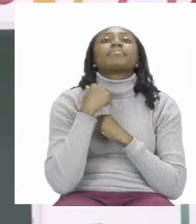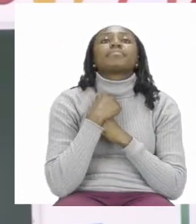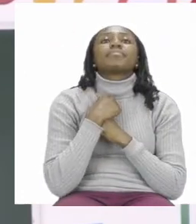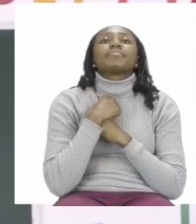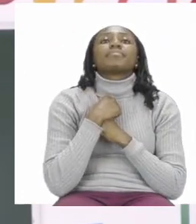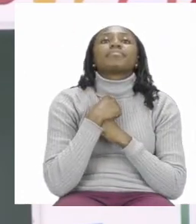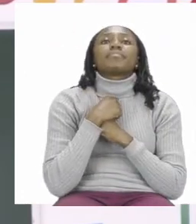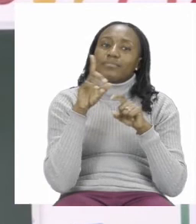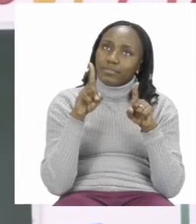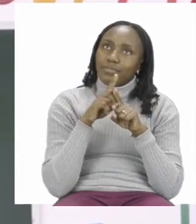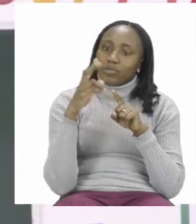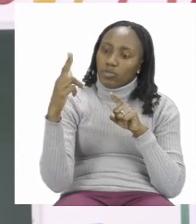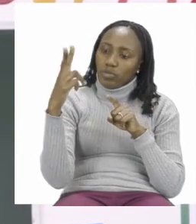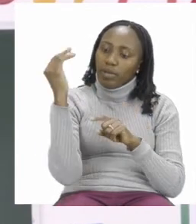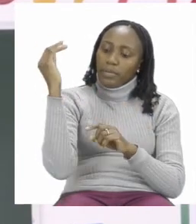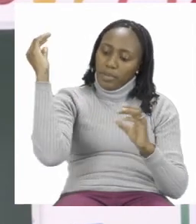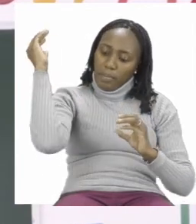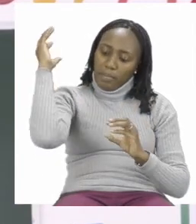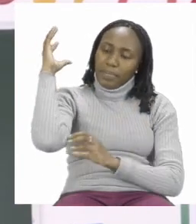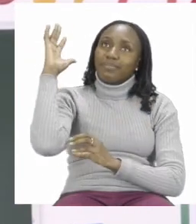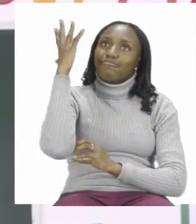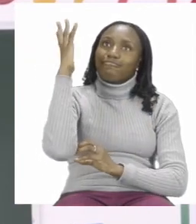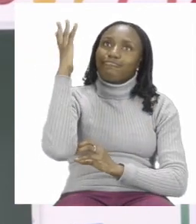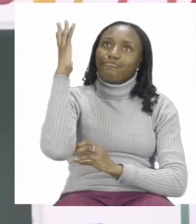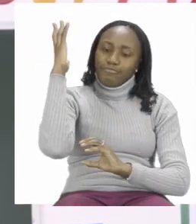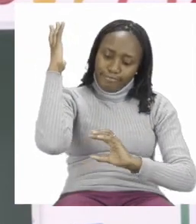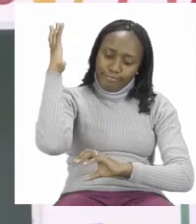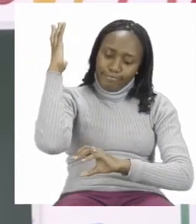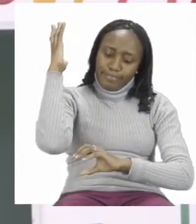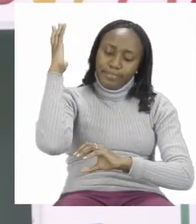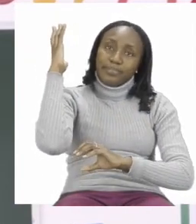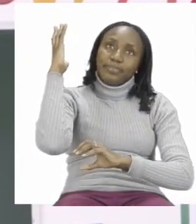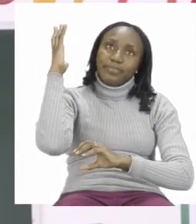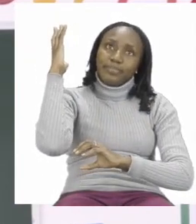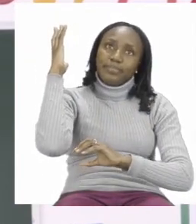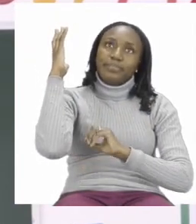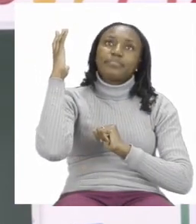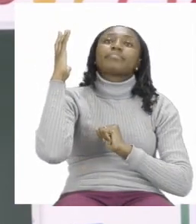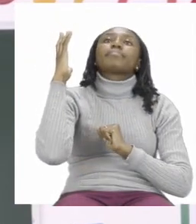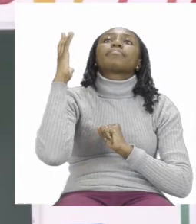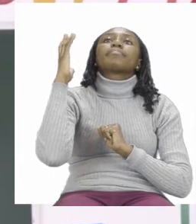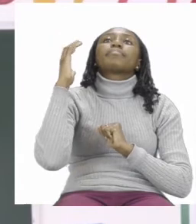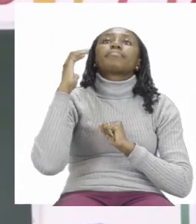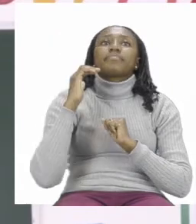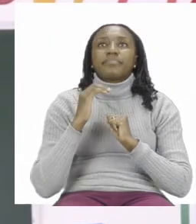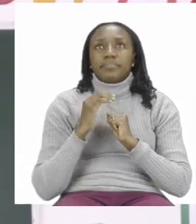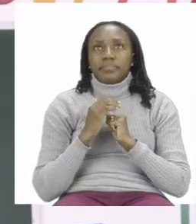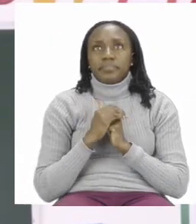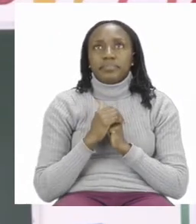means you will paste your apple, the one that says below, under the